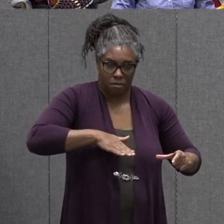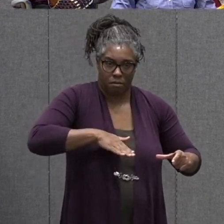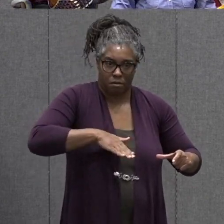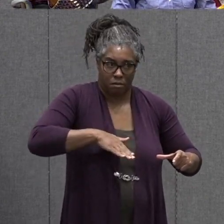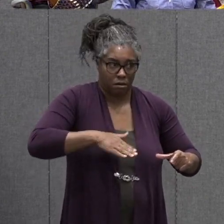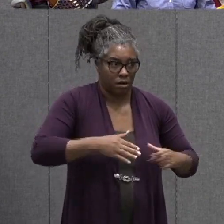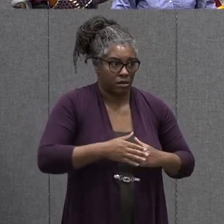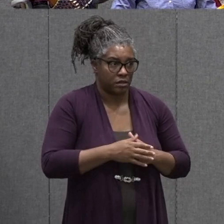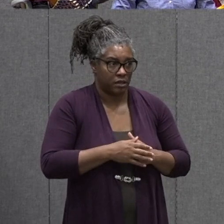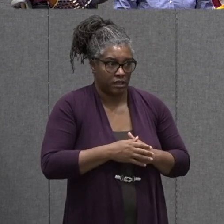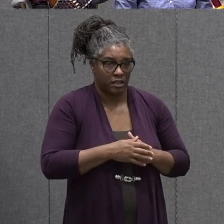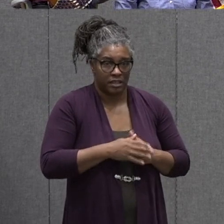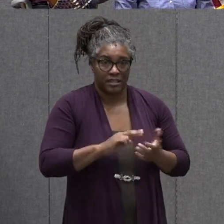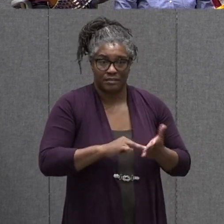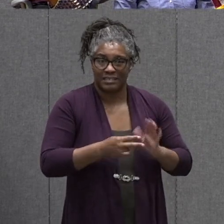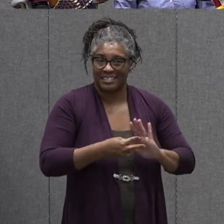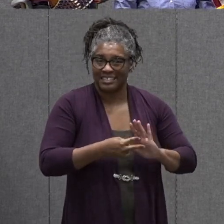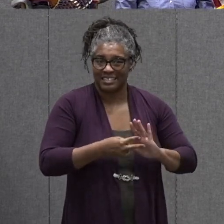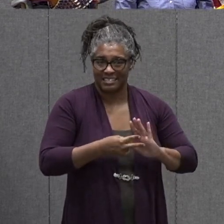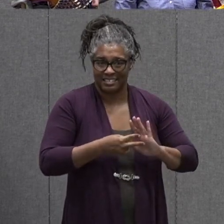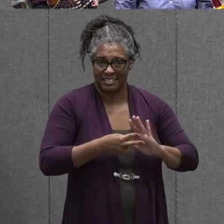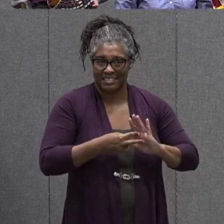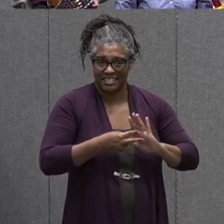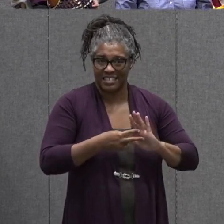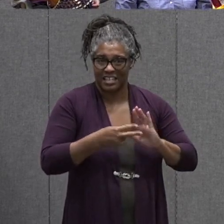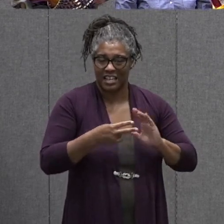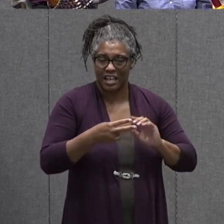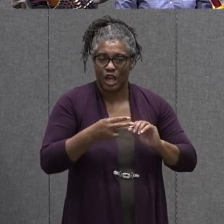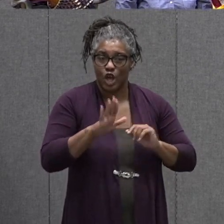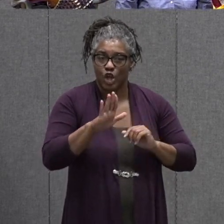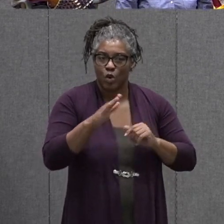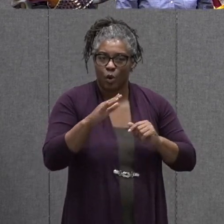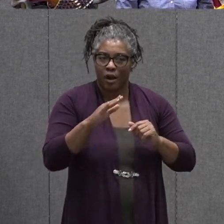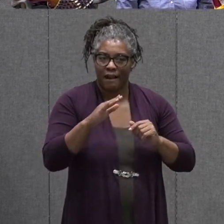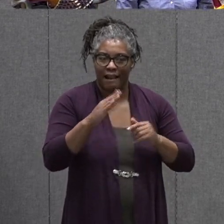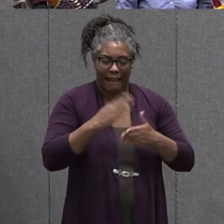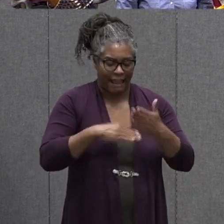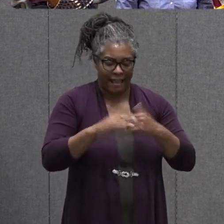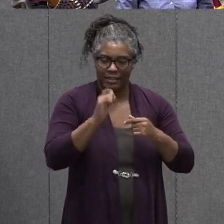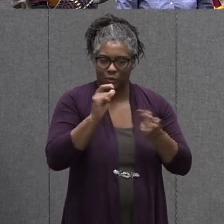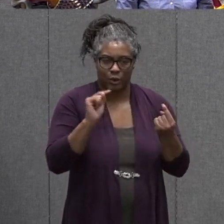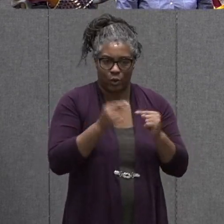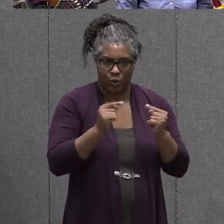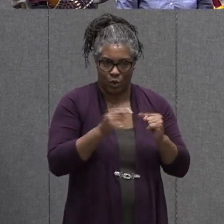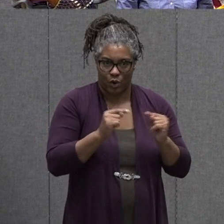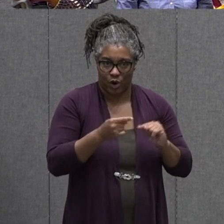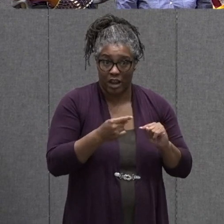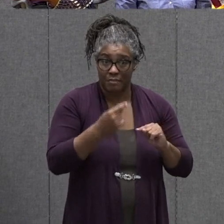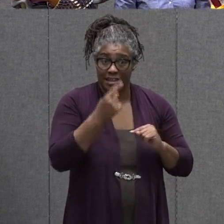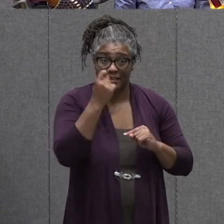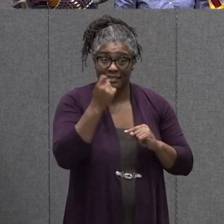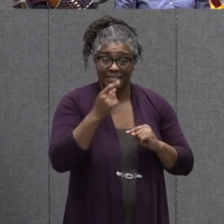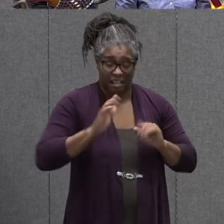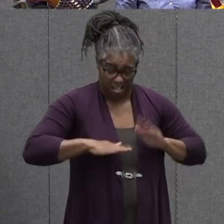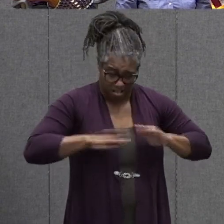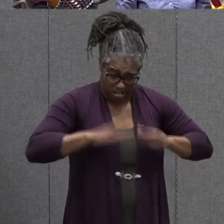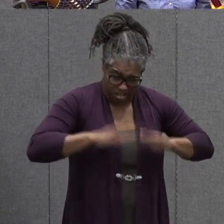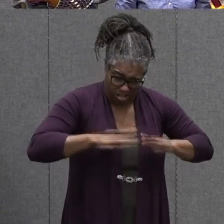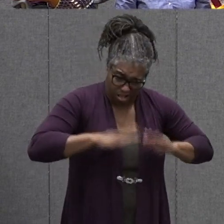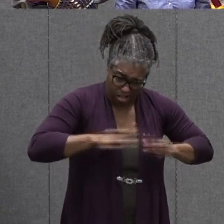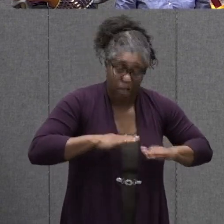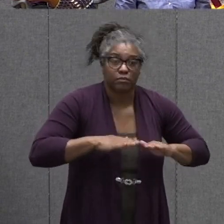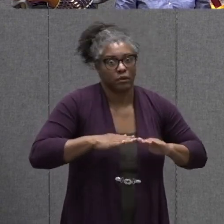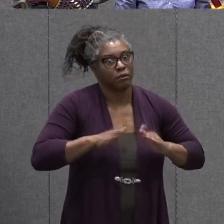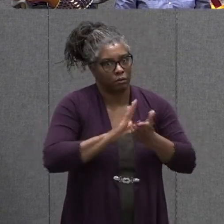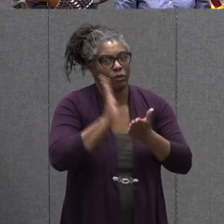will keep you from hurting your hands. Because, yeah, your hands can get pretty red.